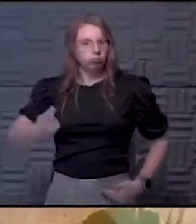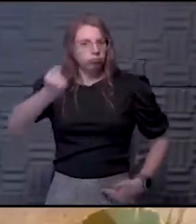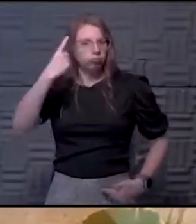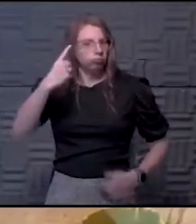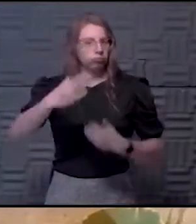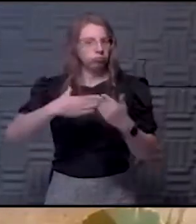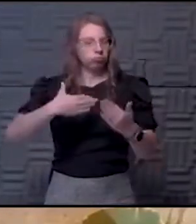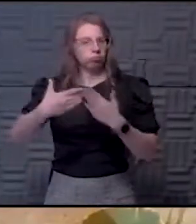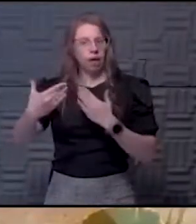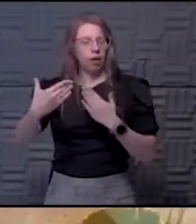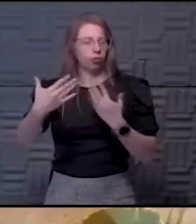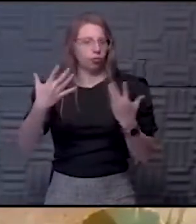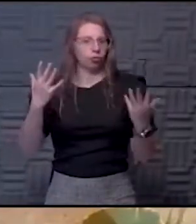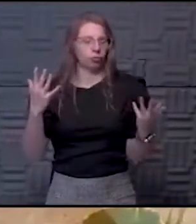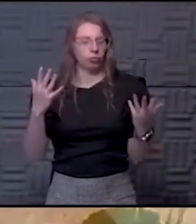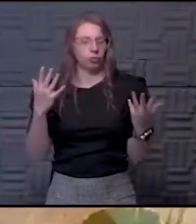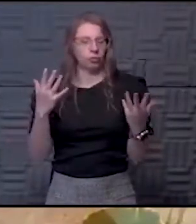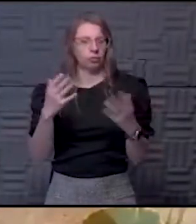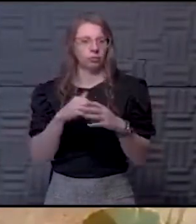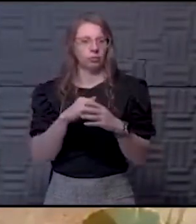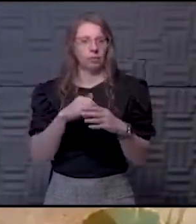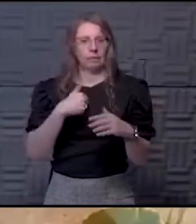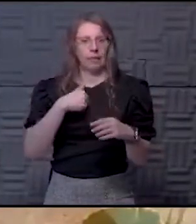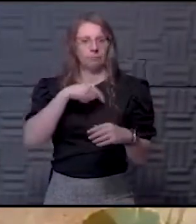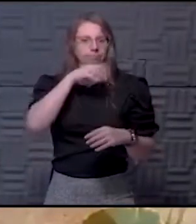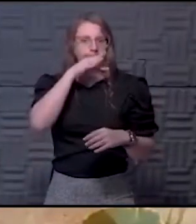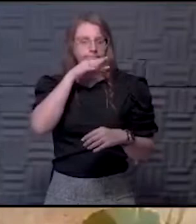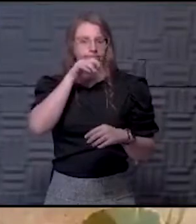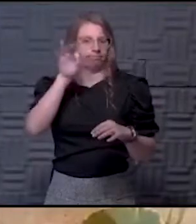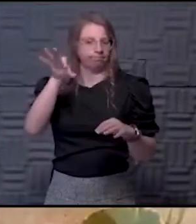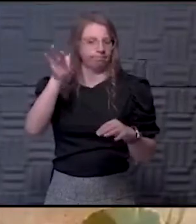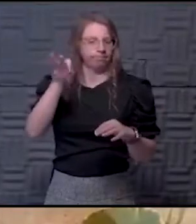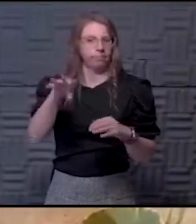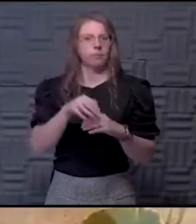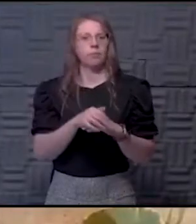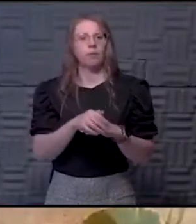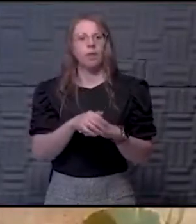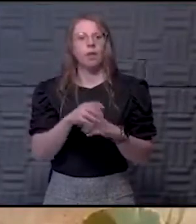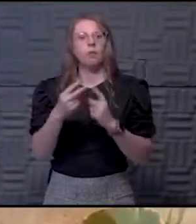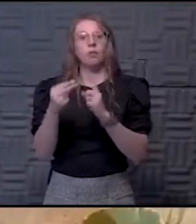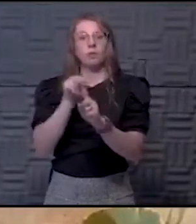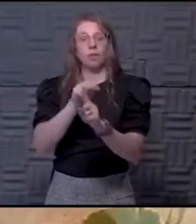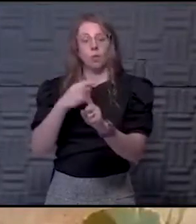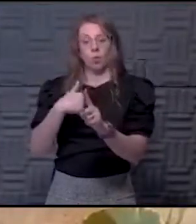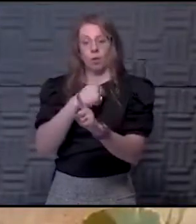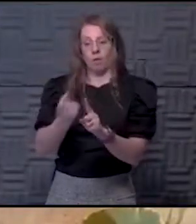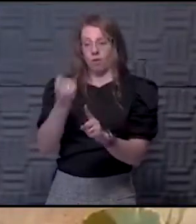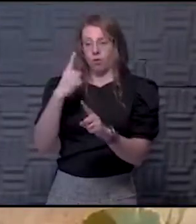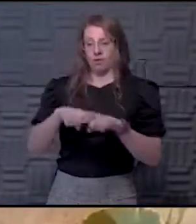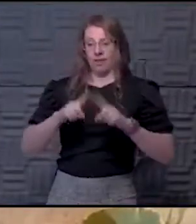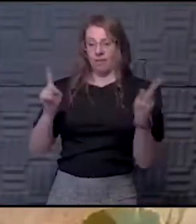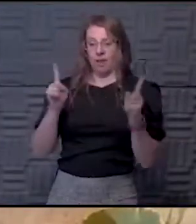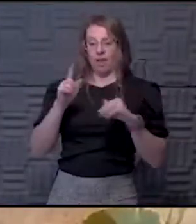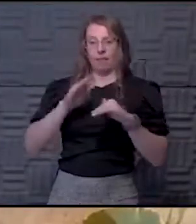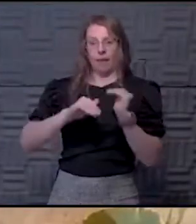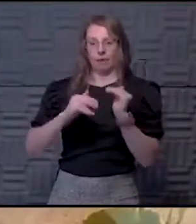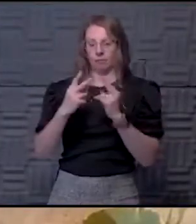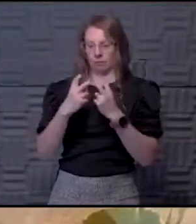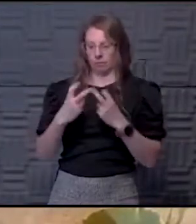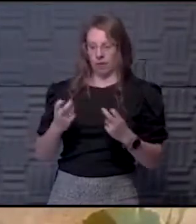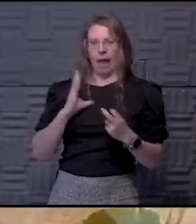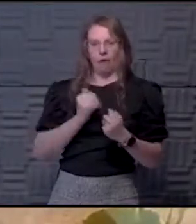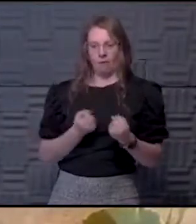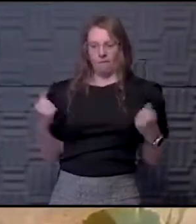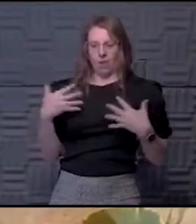what. And when we perceive that we are being understood differently than how we are, when our fears